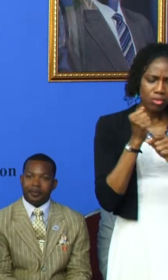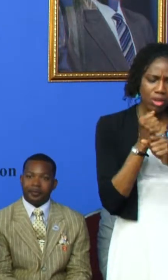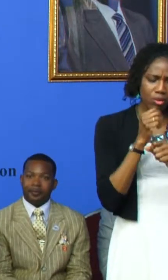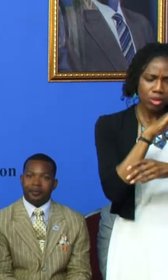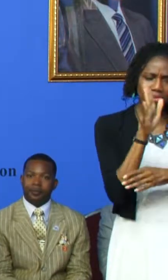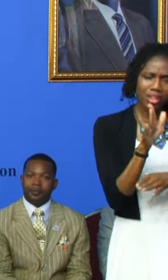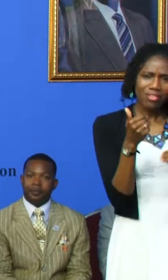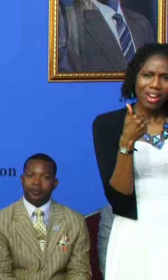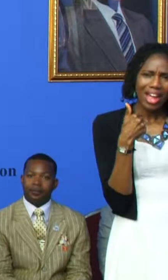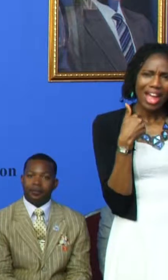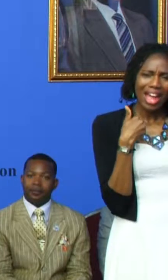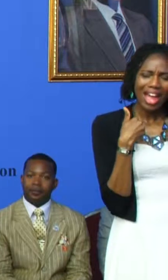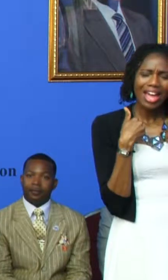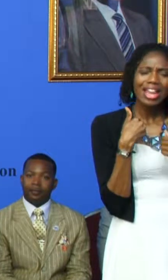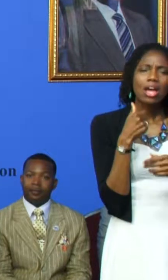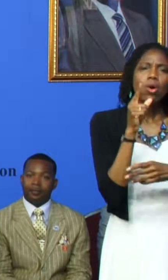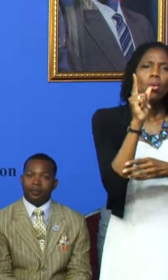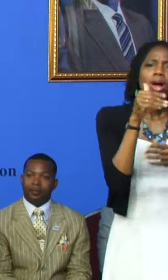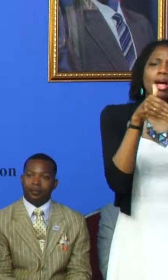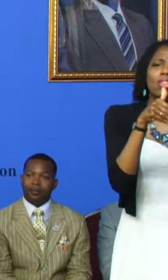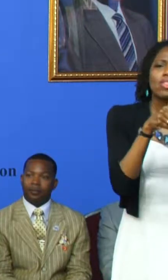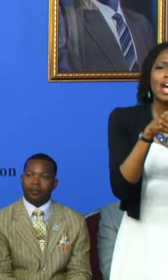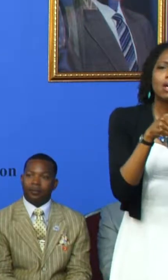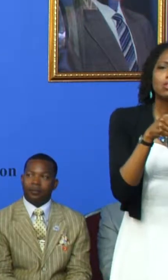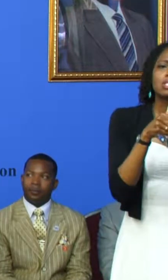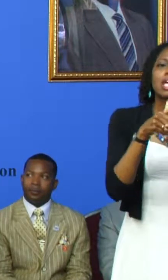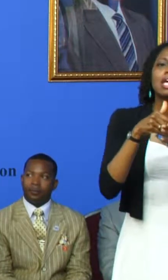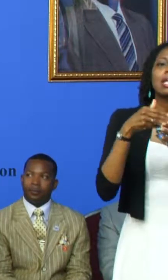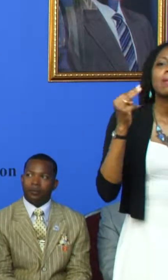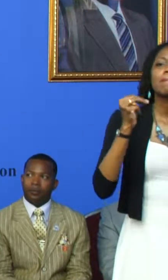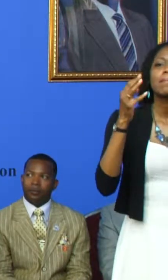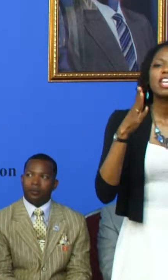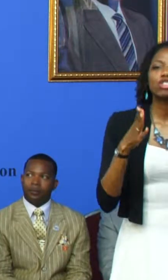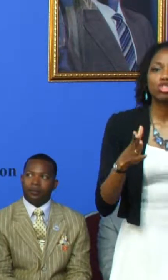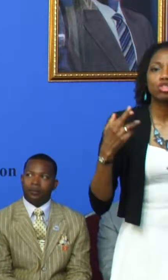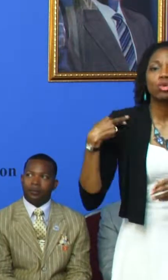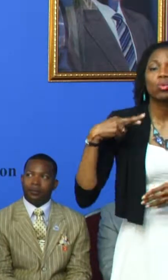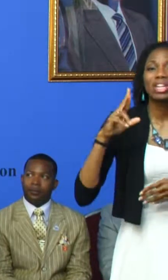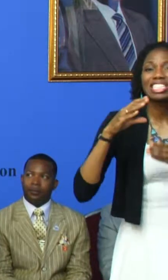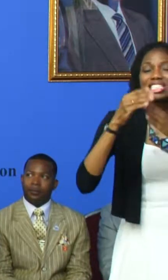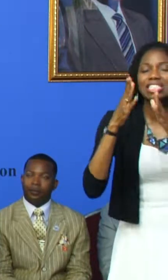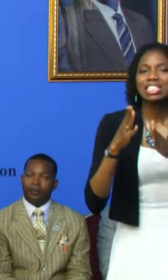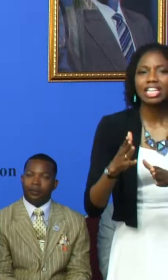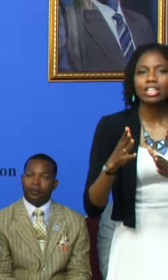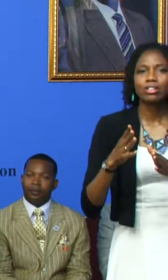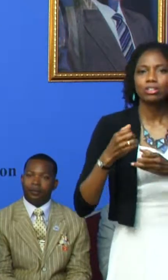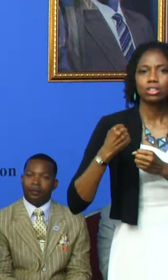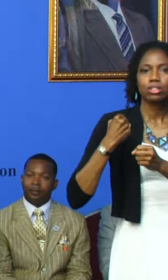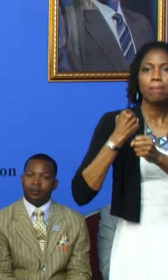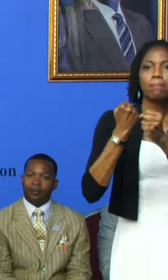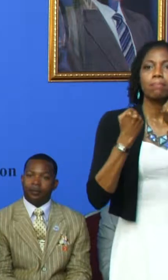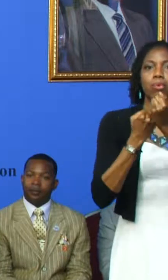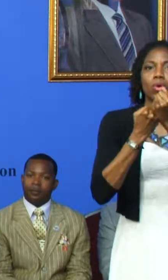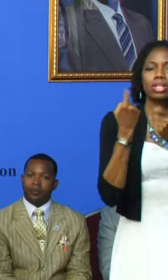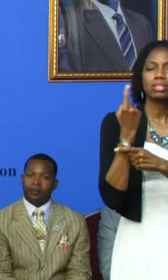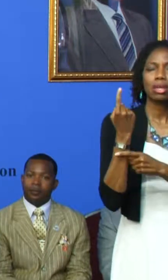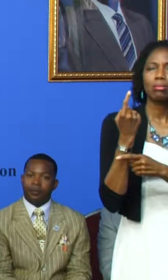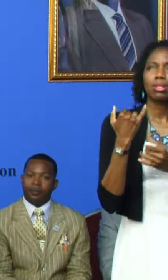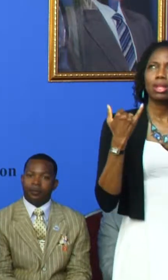1,000 ministers stood up for something. So when I look in the